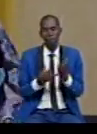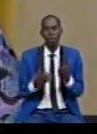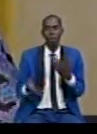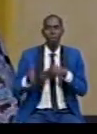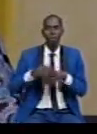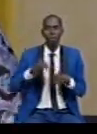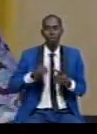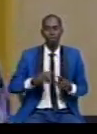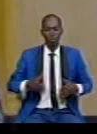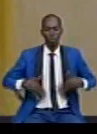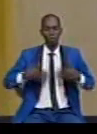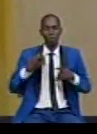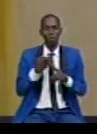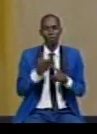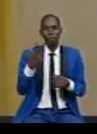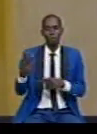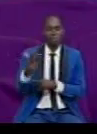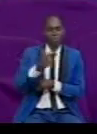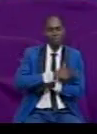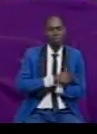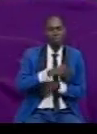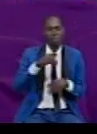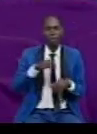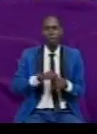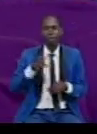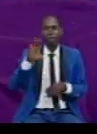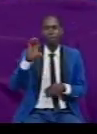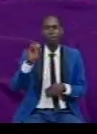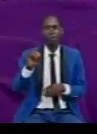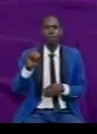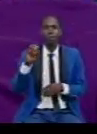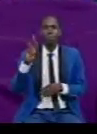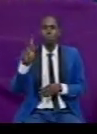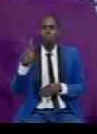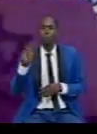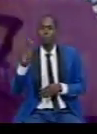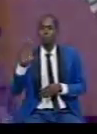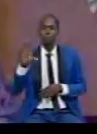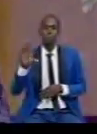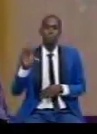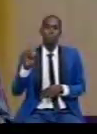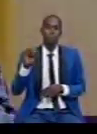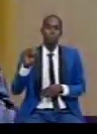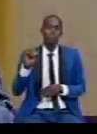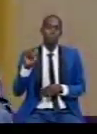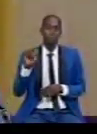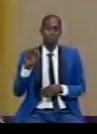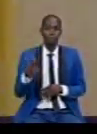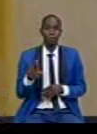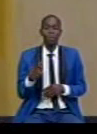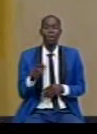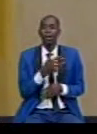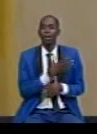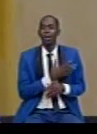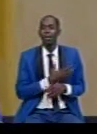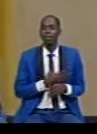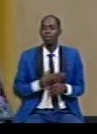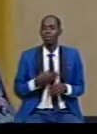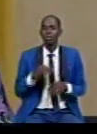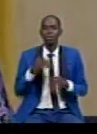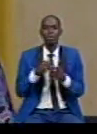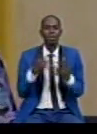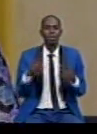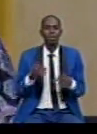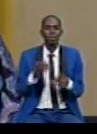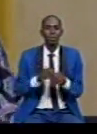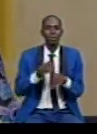in coma. Praise the name of the Lord. So it happened that early February this